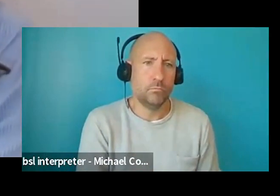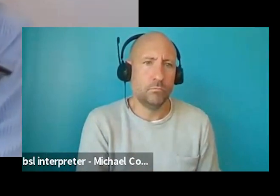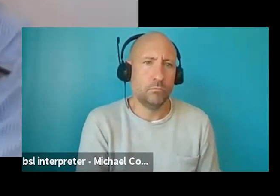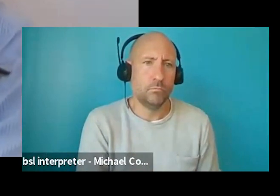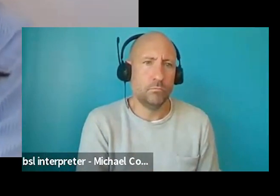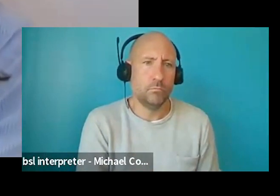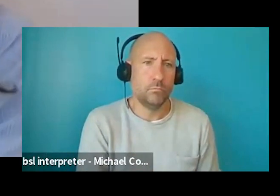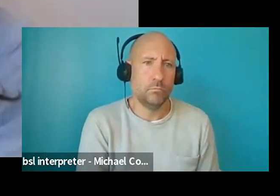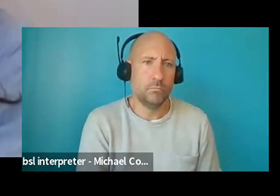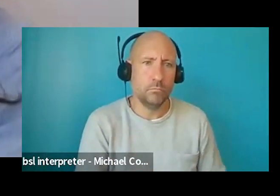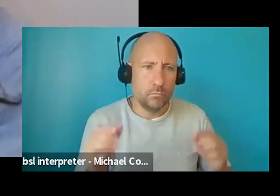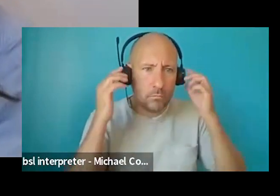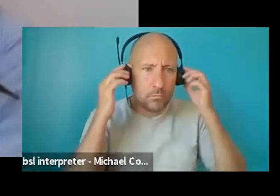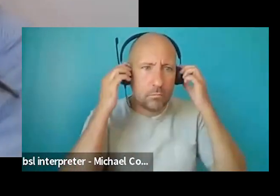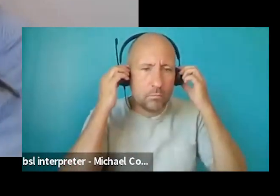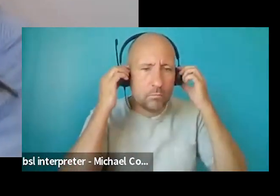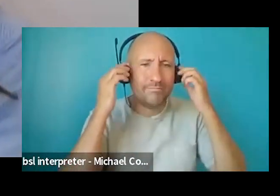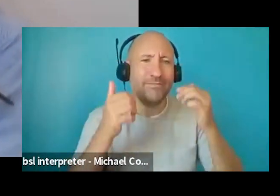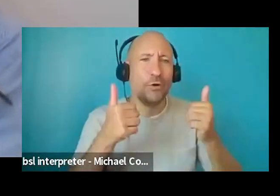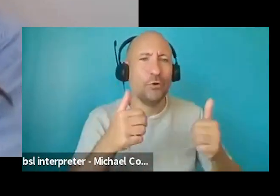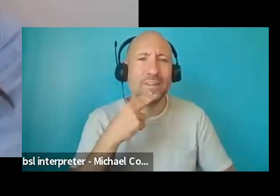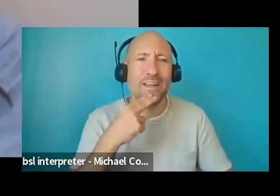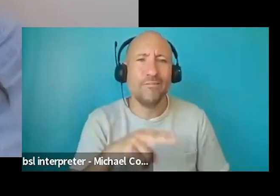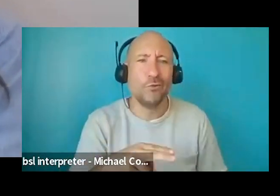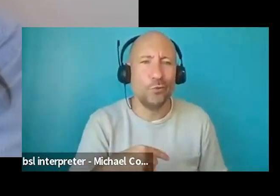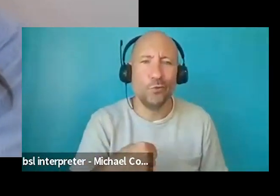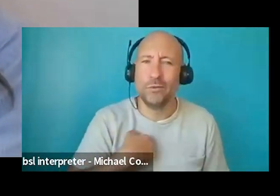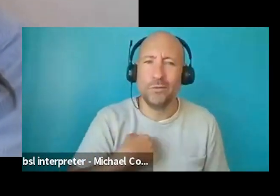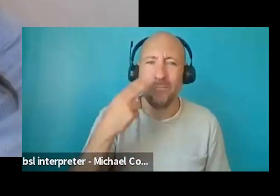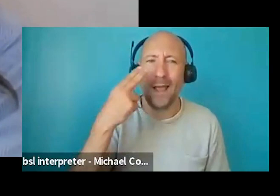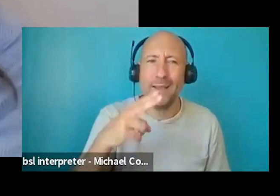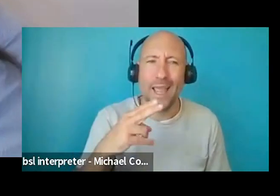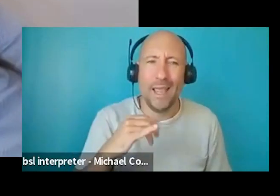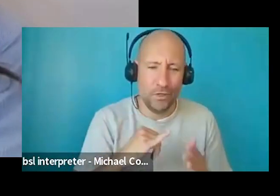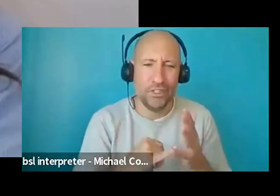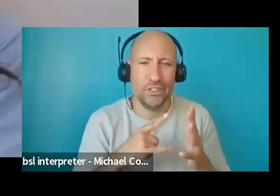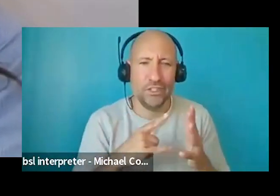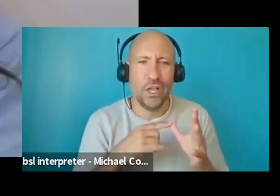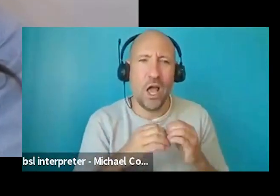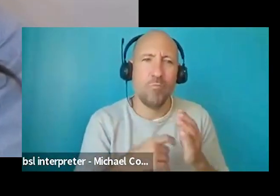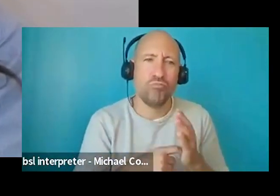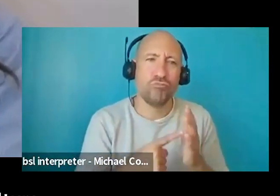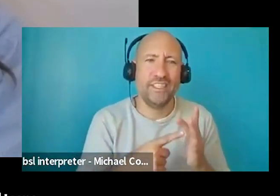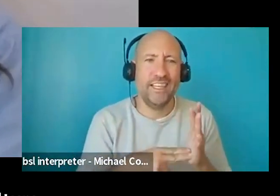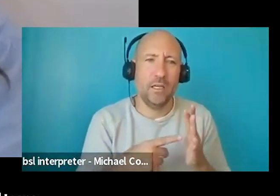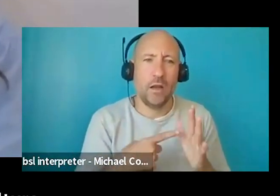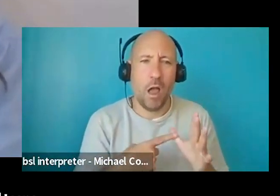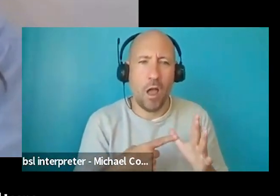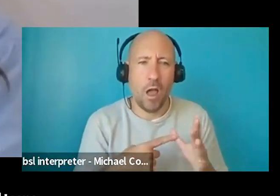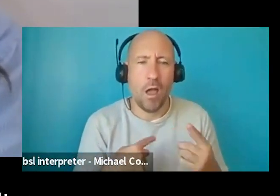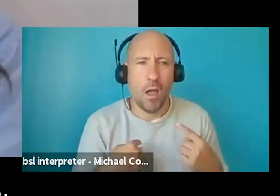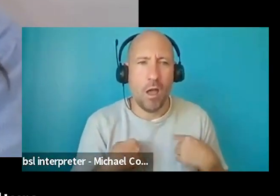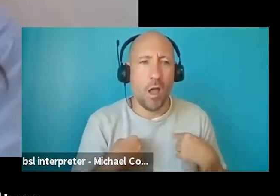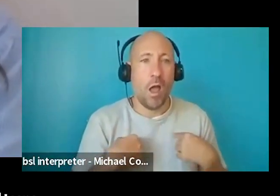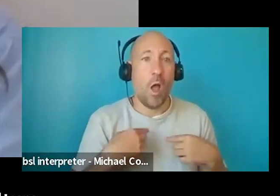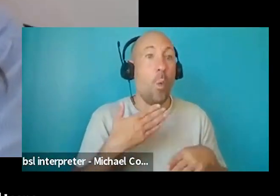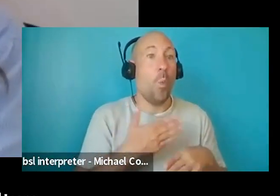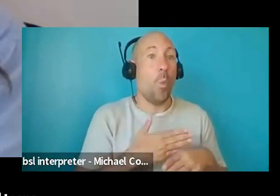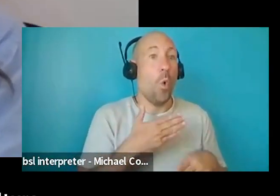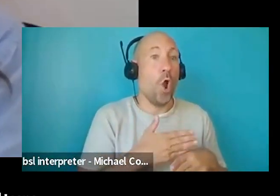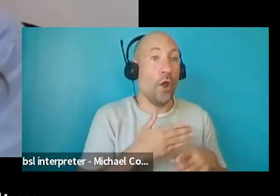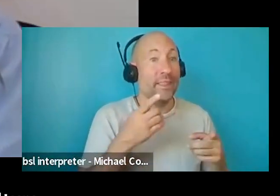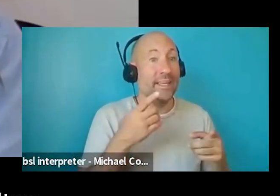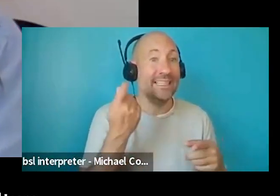First and foremost, good afternoon. My name is Sabrina Canzoniere, and I work at the